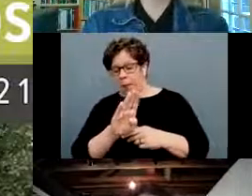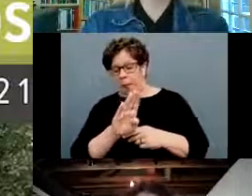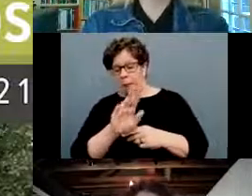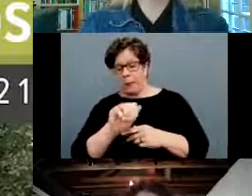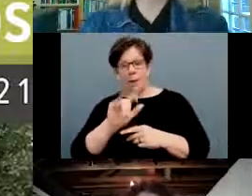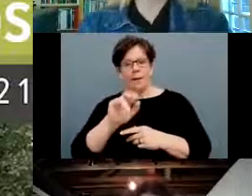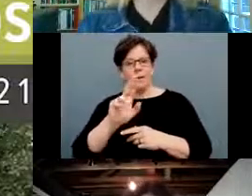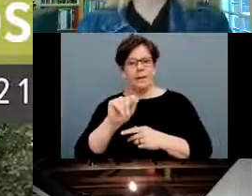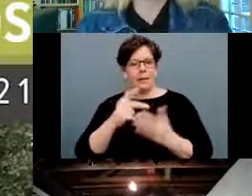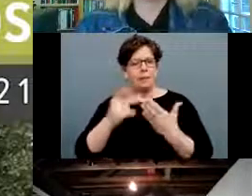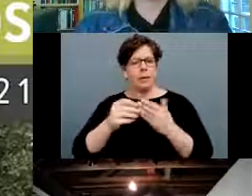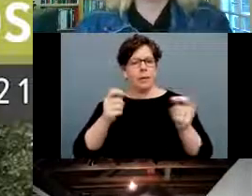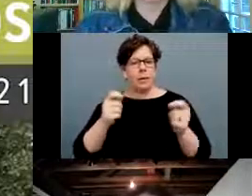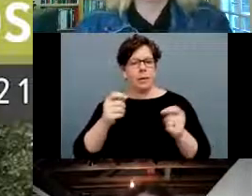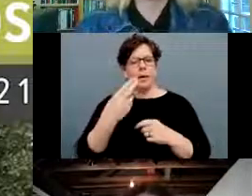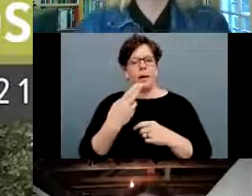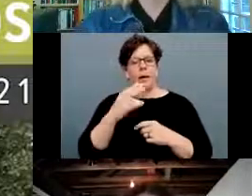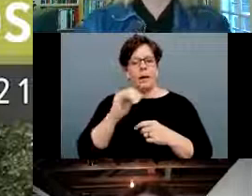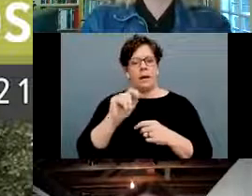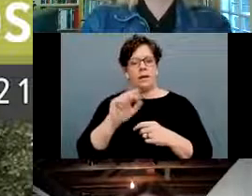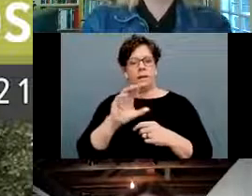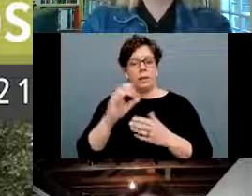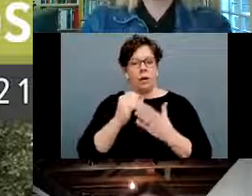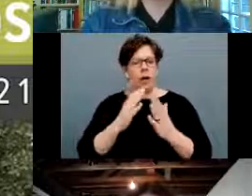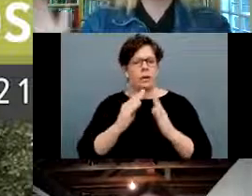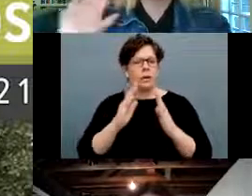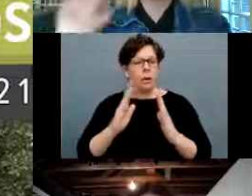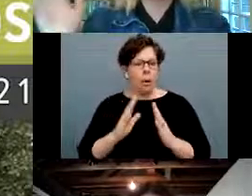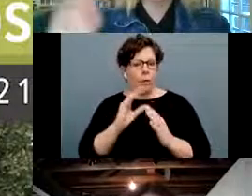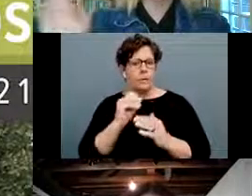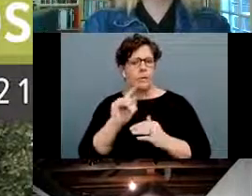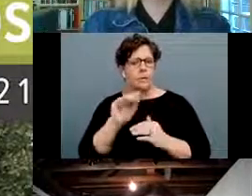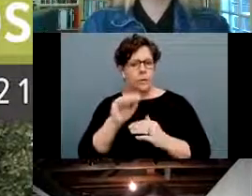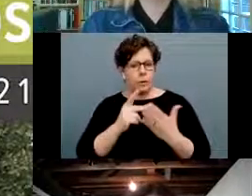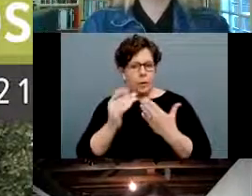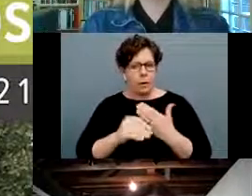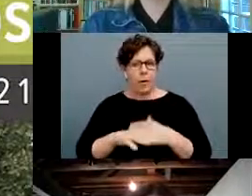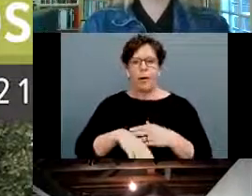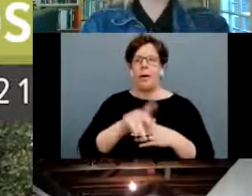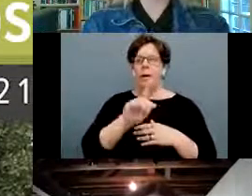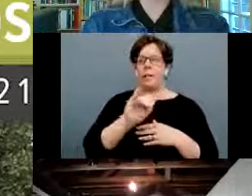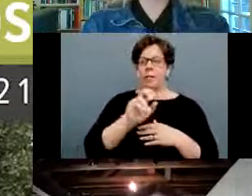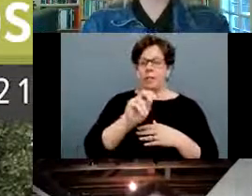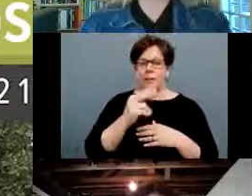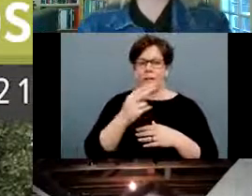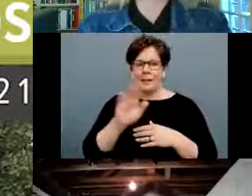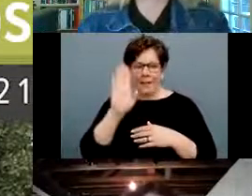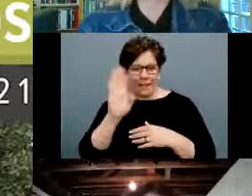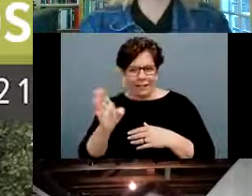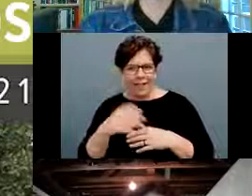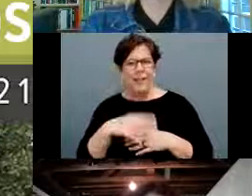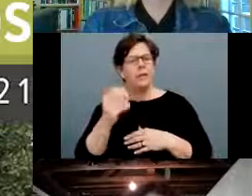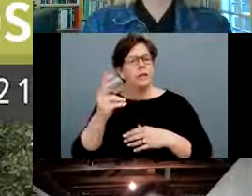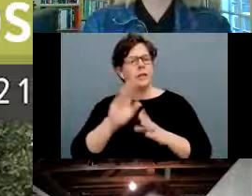manager for the Historic Artist Homes and Studios program. Kristen Hill. Hello, Kristen. Kristen is the